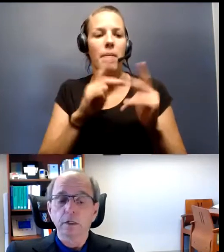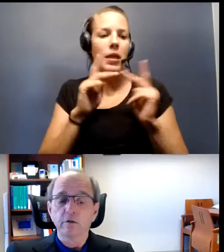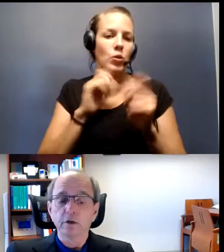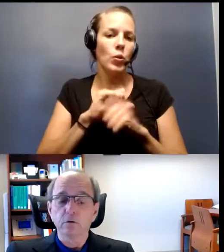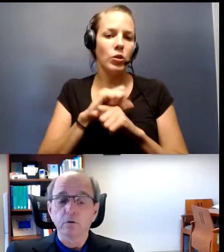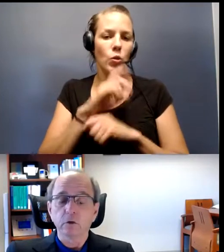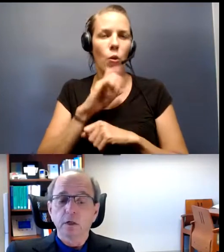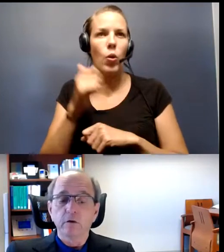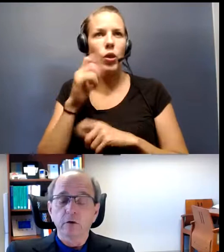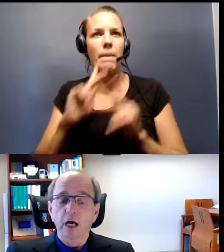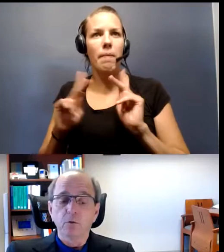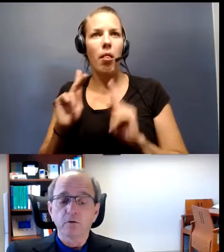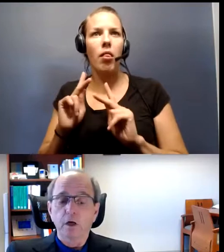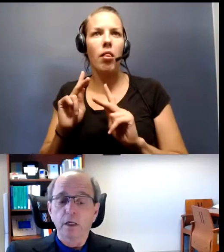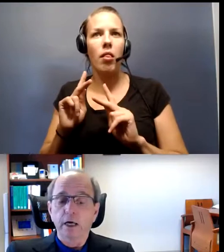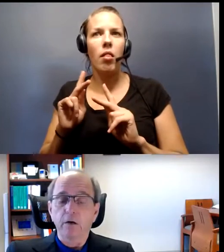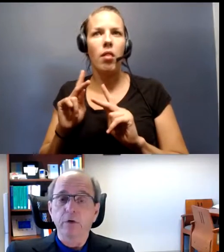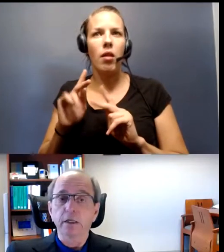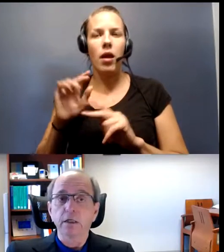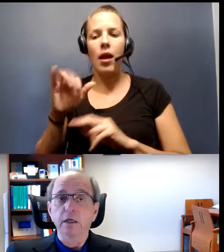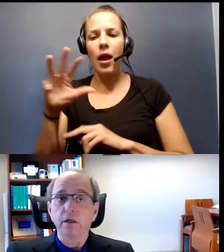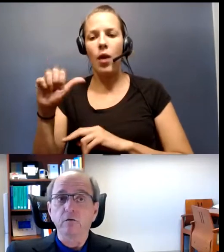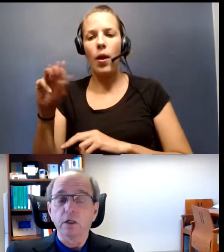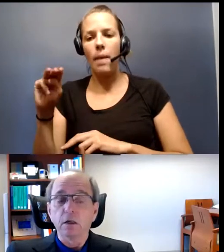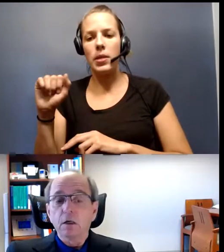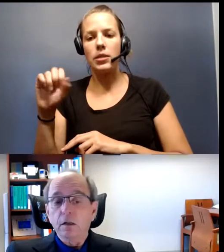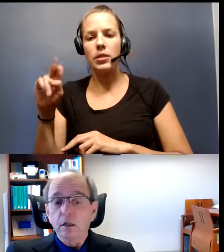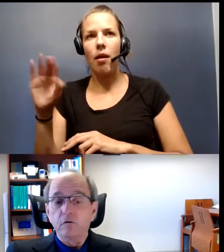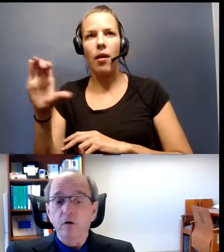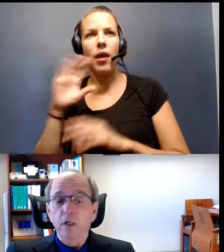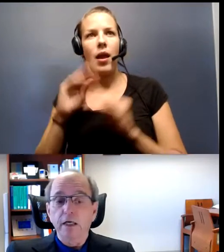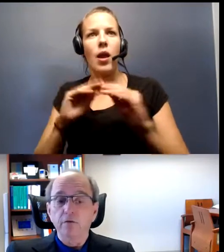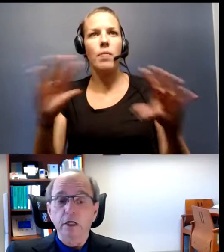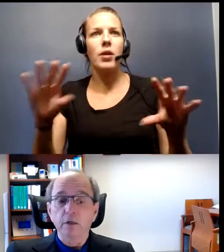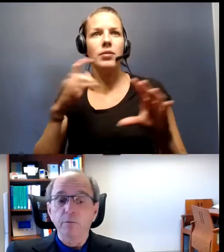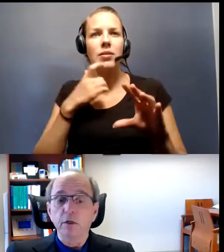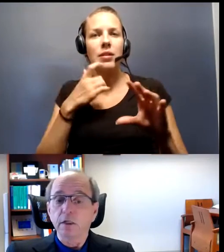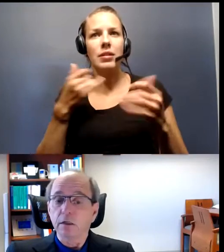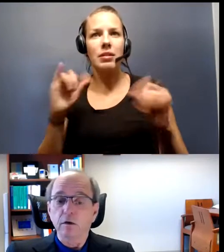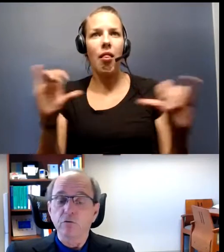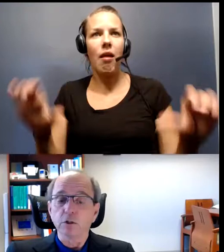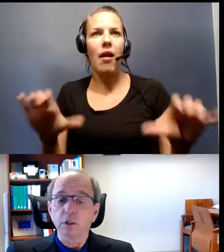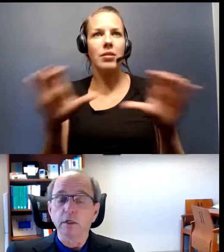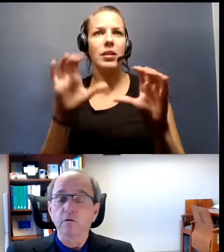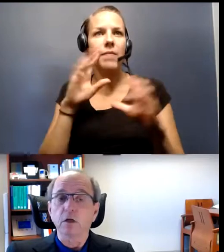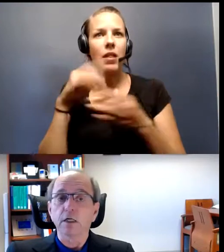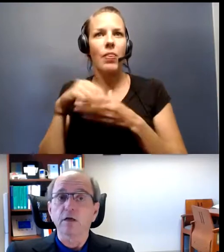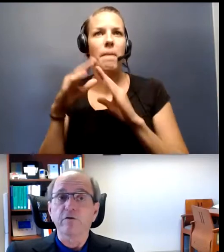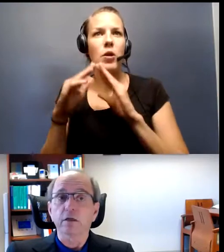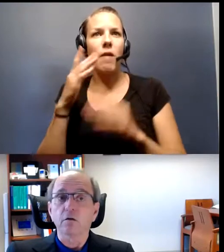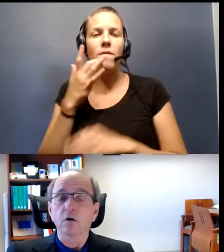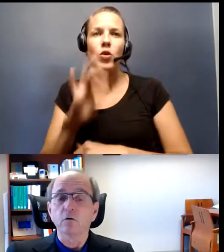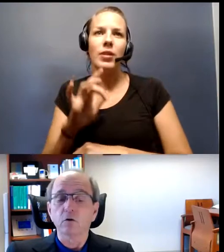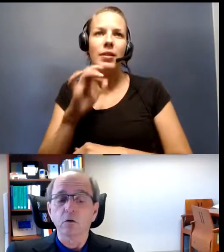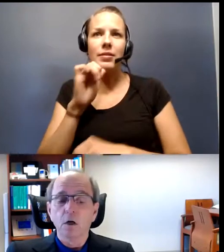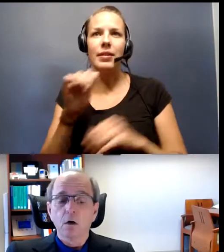older individuals. This Iowa Masonic outbreak indicates that it is still active in our community, and unfortunately it's again